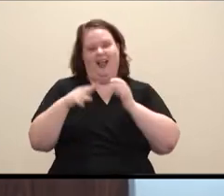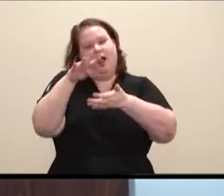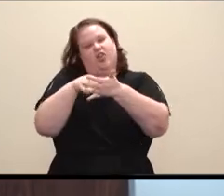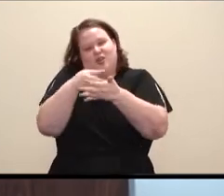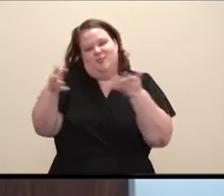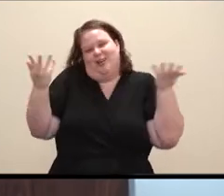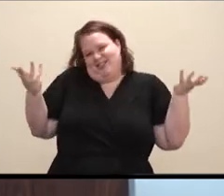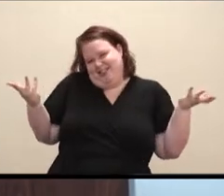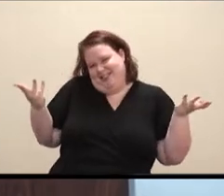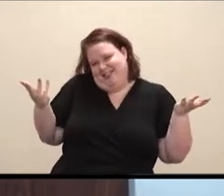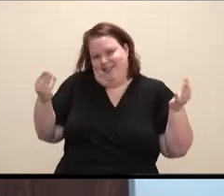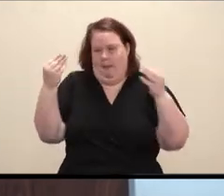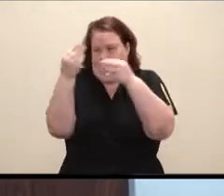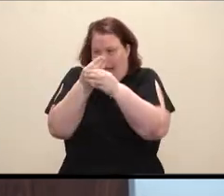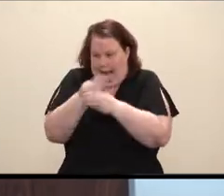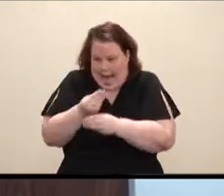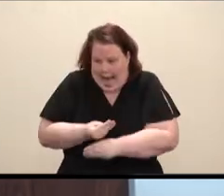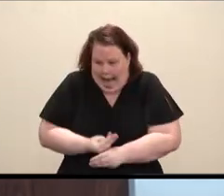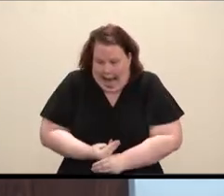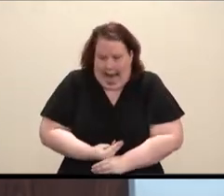These pages anyway. But,